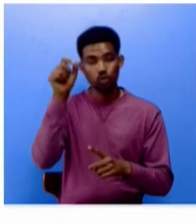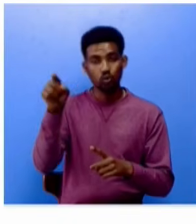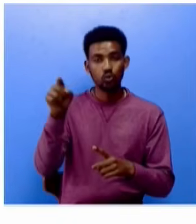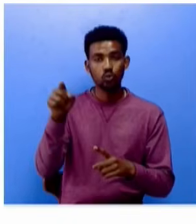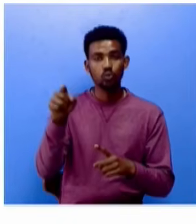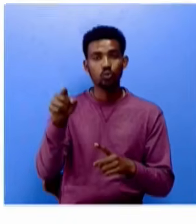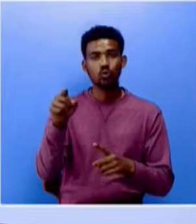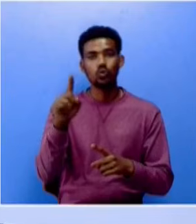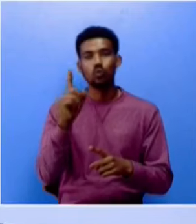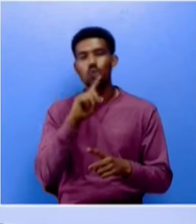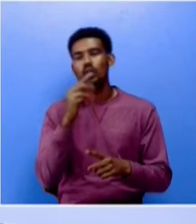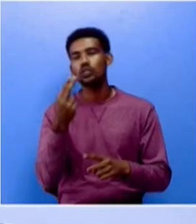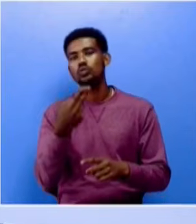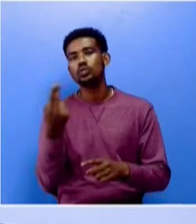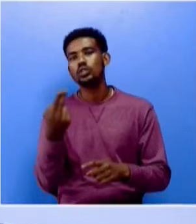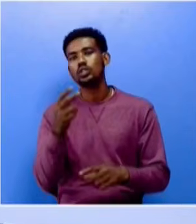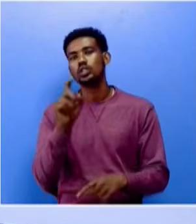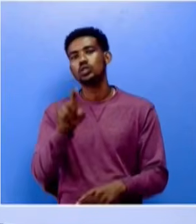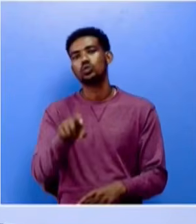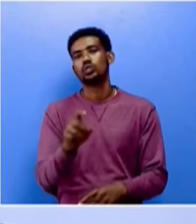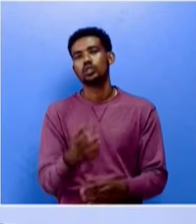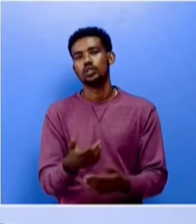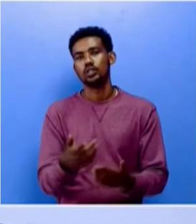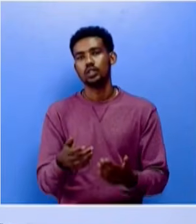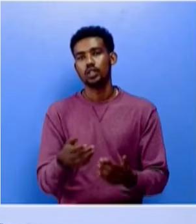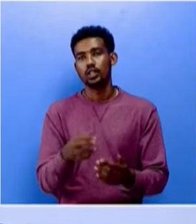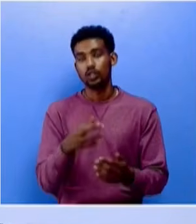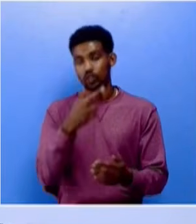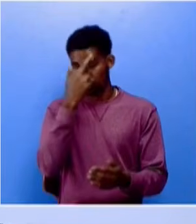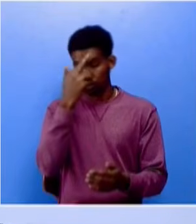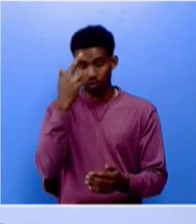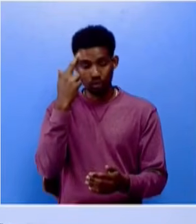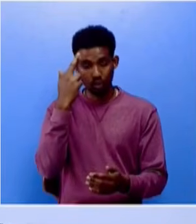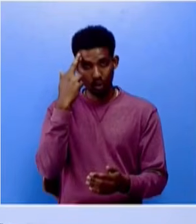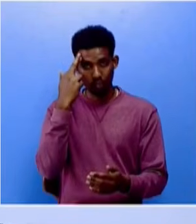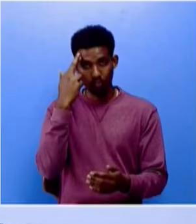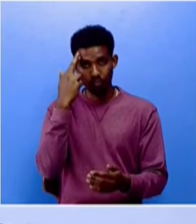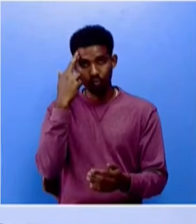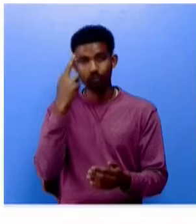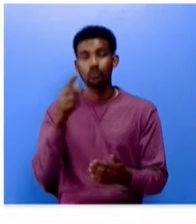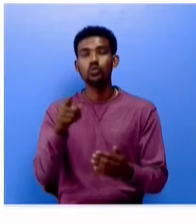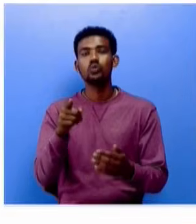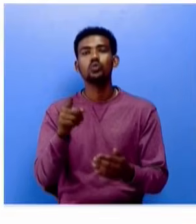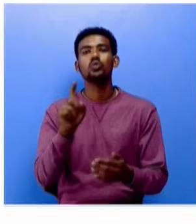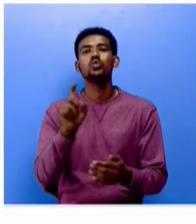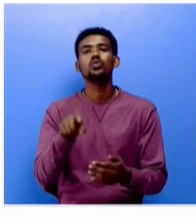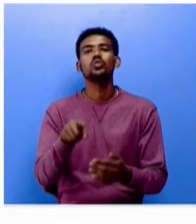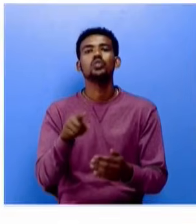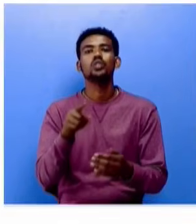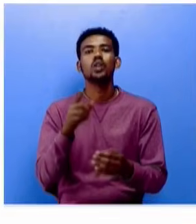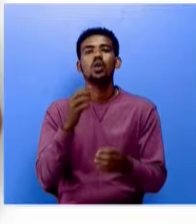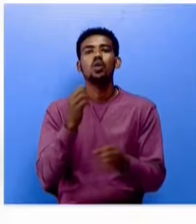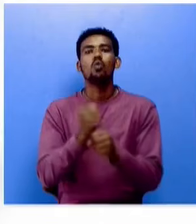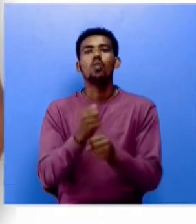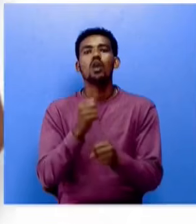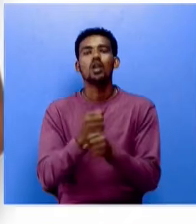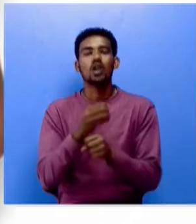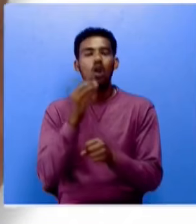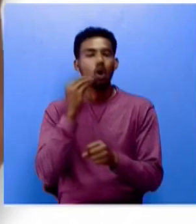used. Is it clear? So, you should do your homework. This means advice.